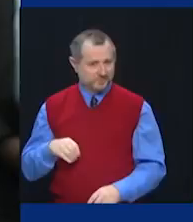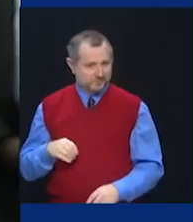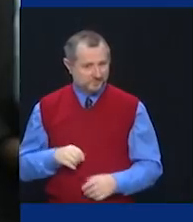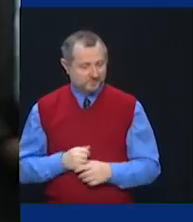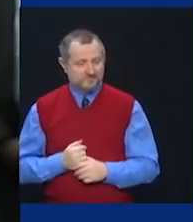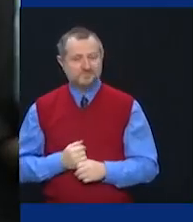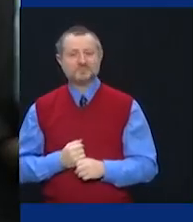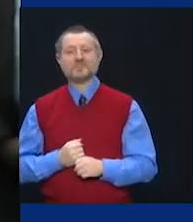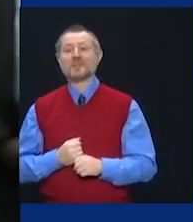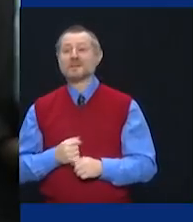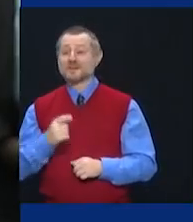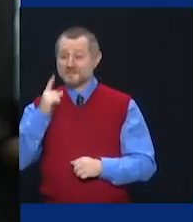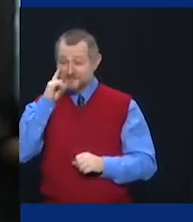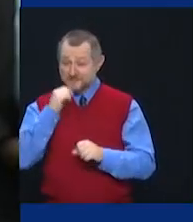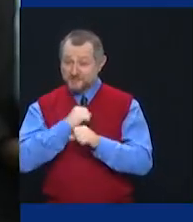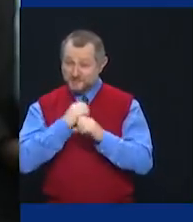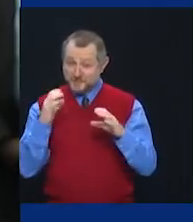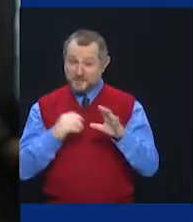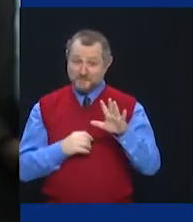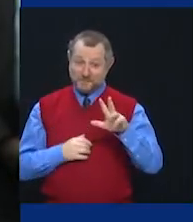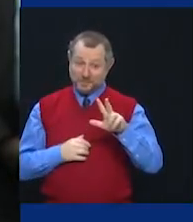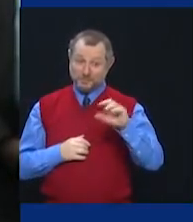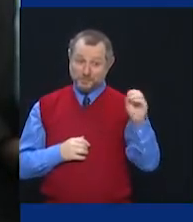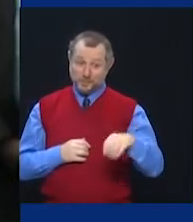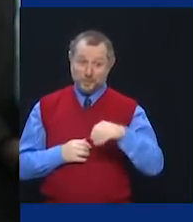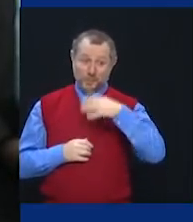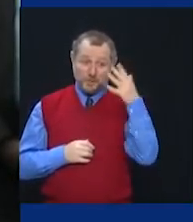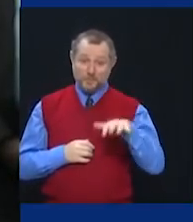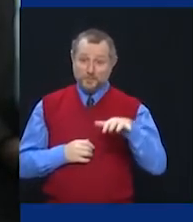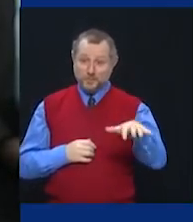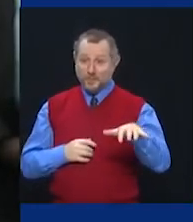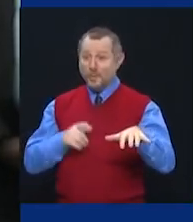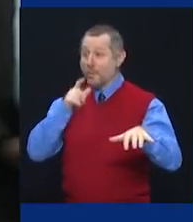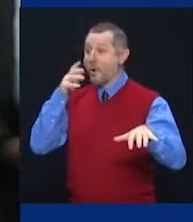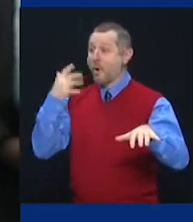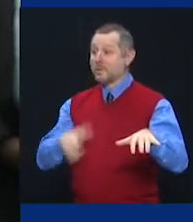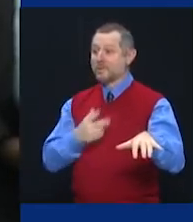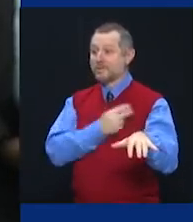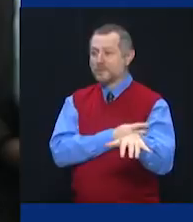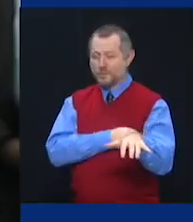53% of the population, 57% of those vaccinated.